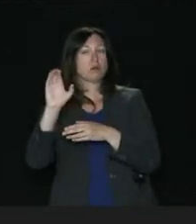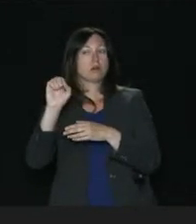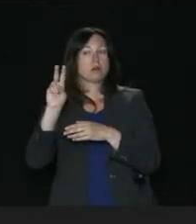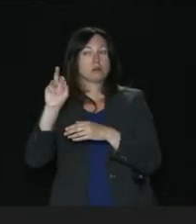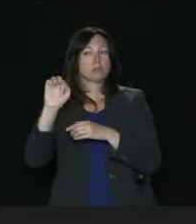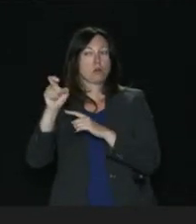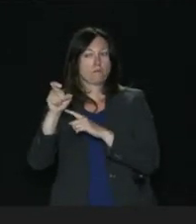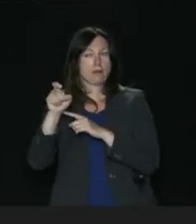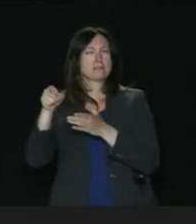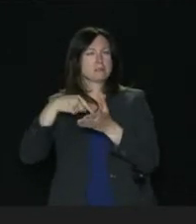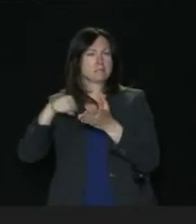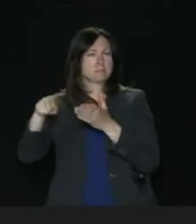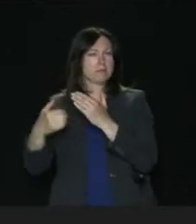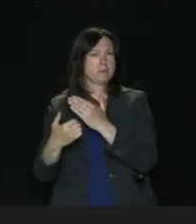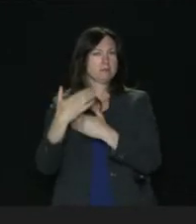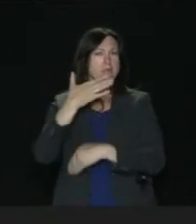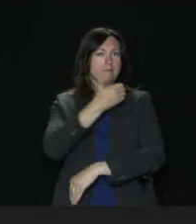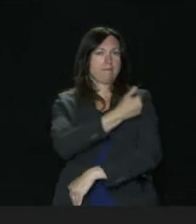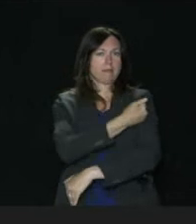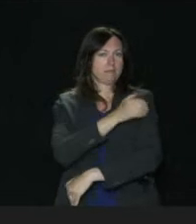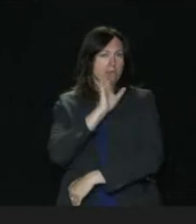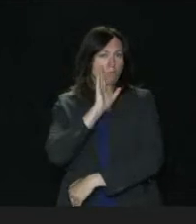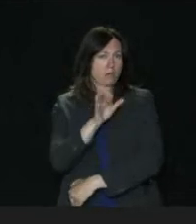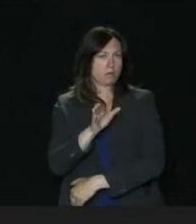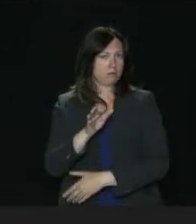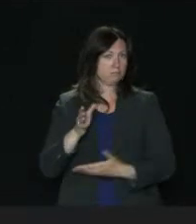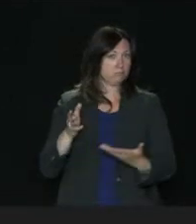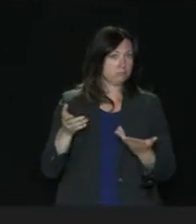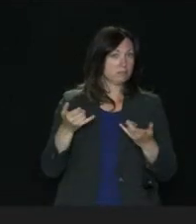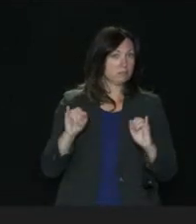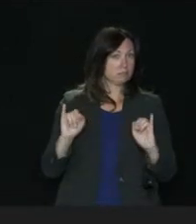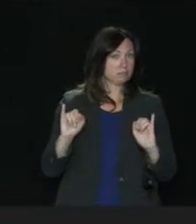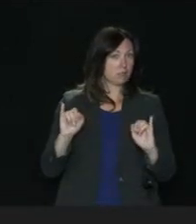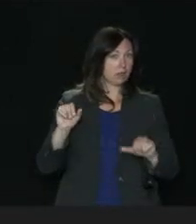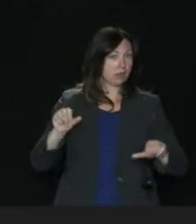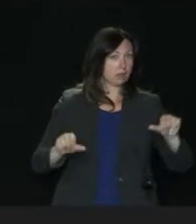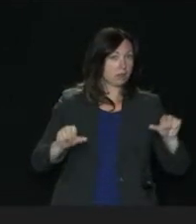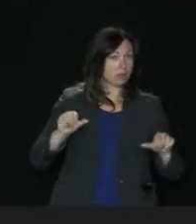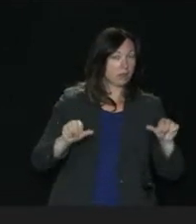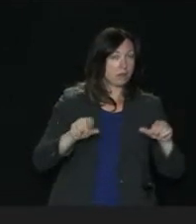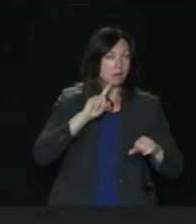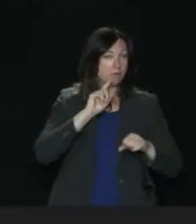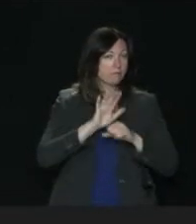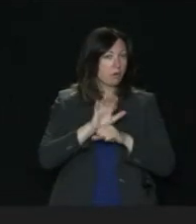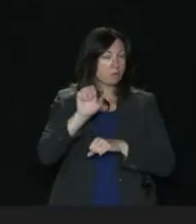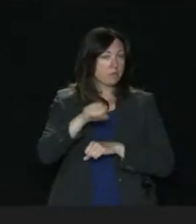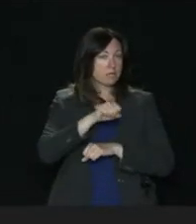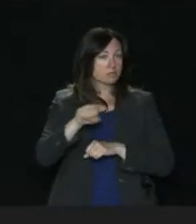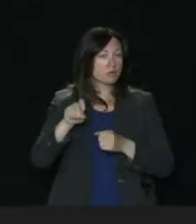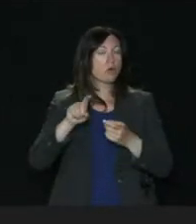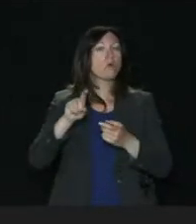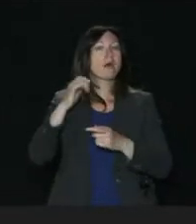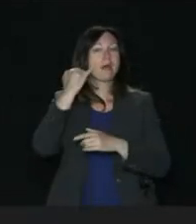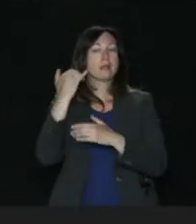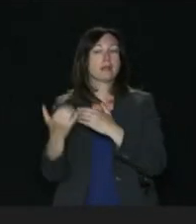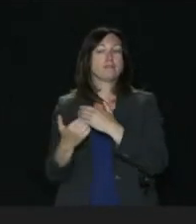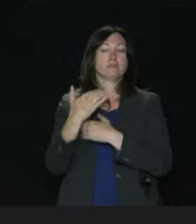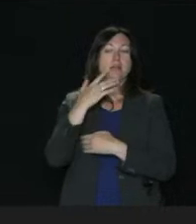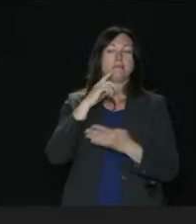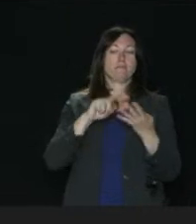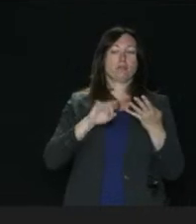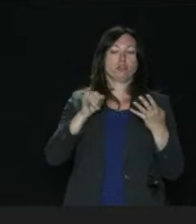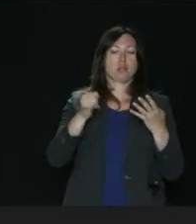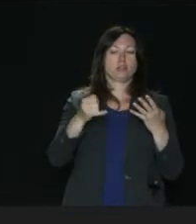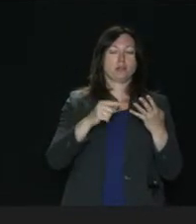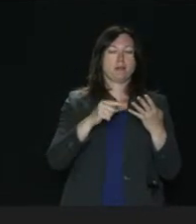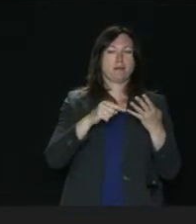month. So is that now in doubt? And how much specifically is expected in the next J&J shipment this